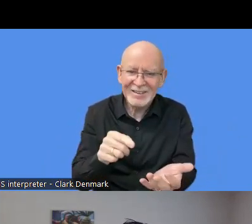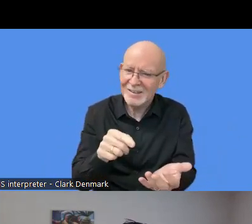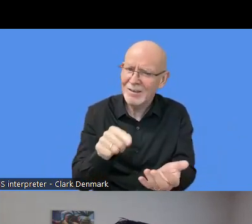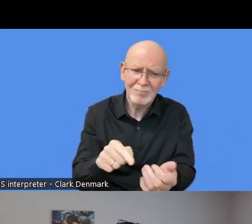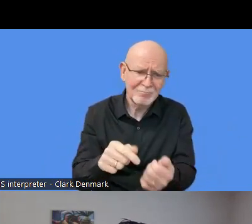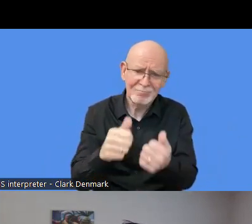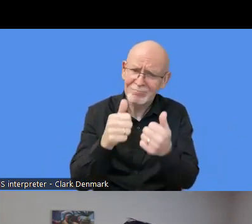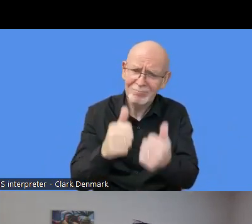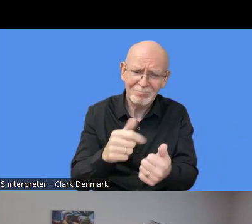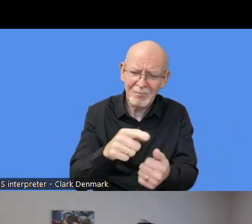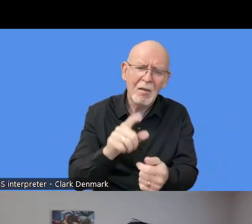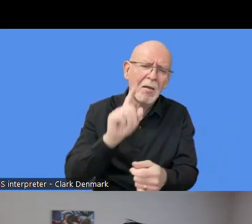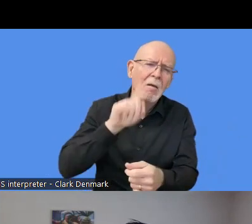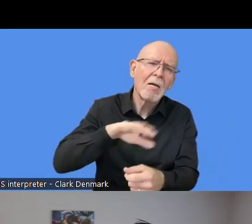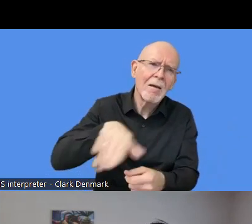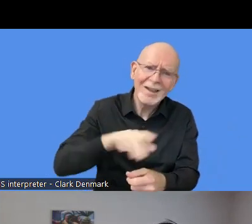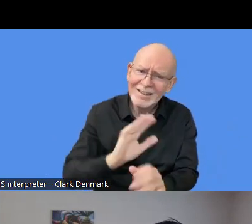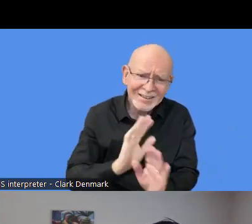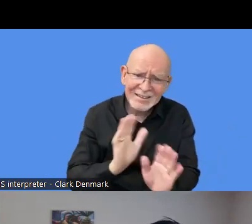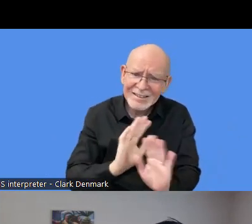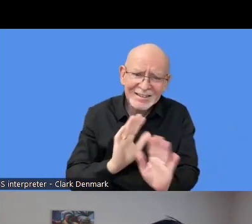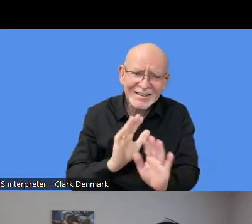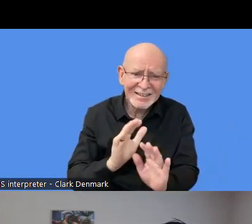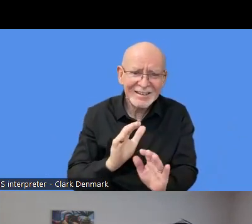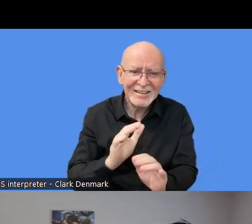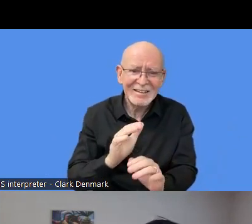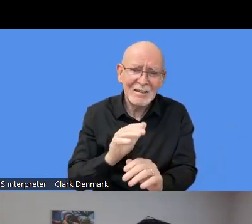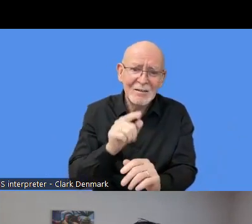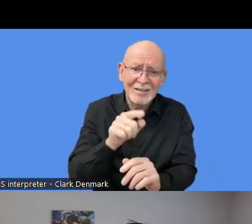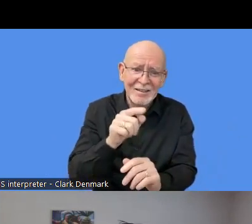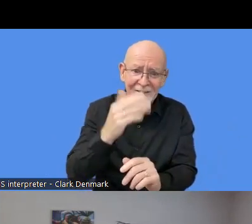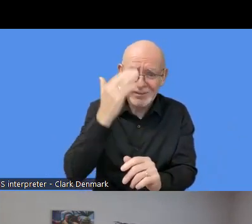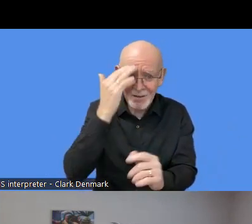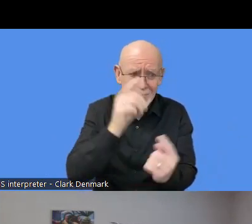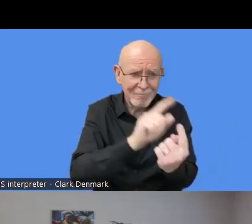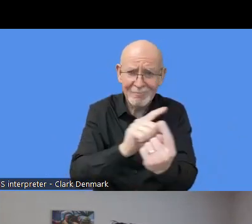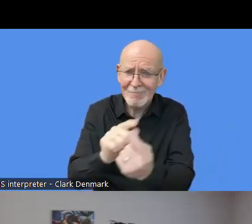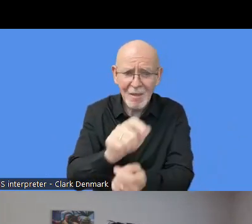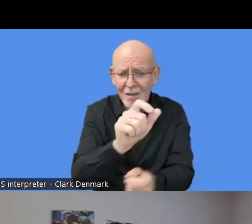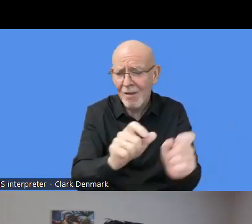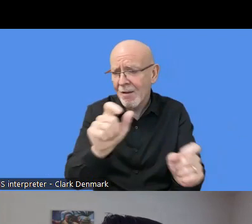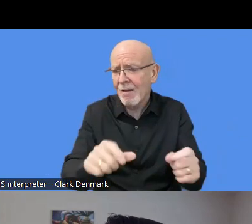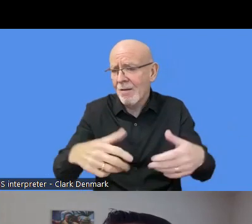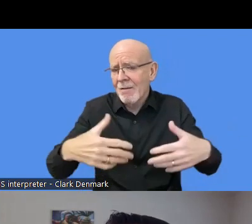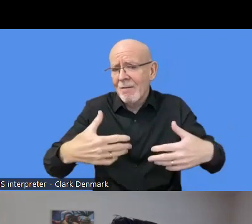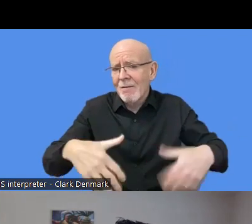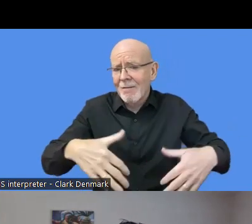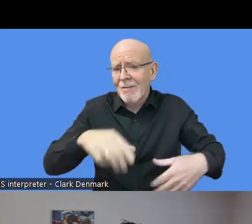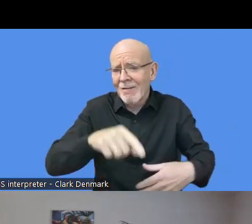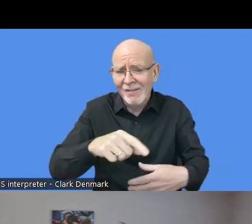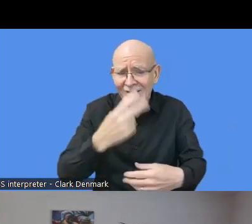heroes of the next generation. So here are actually two of my heroes, Caroline Casey and my program